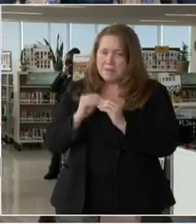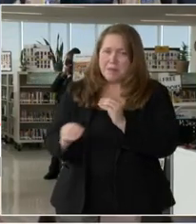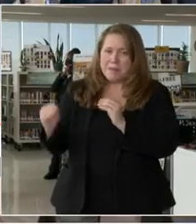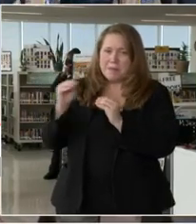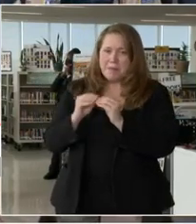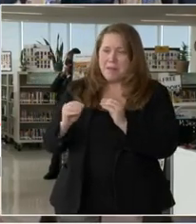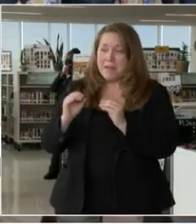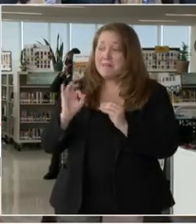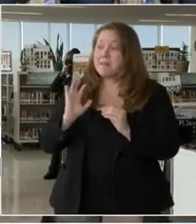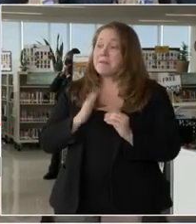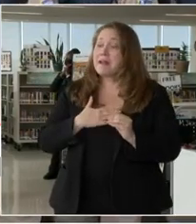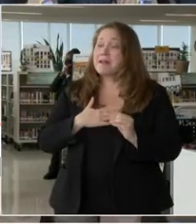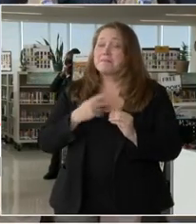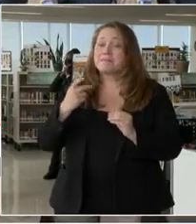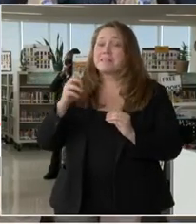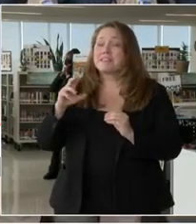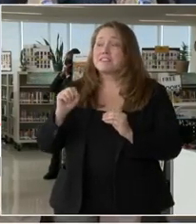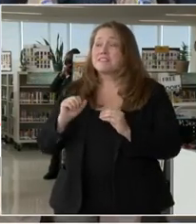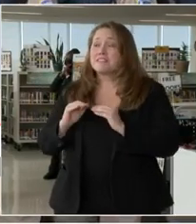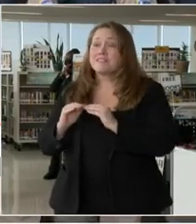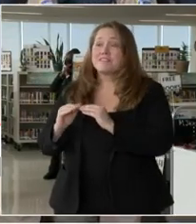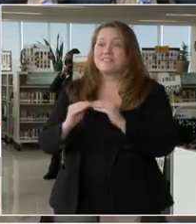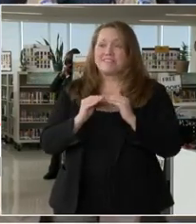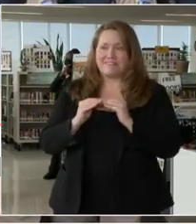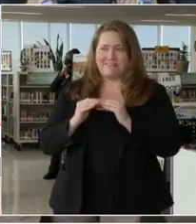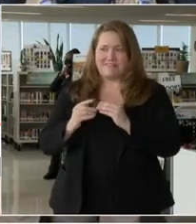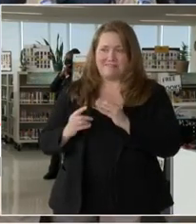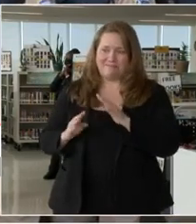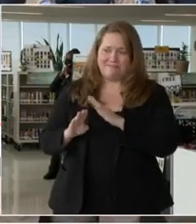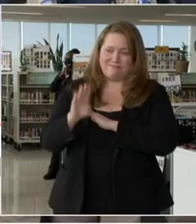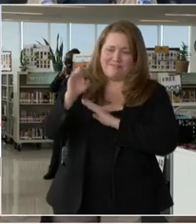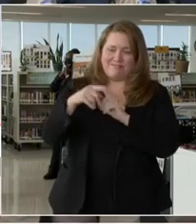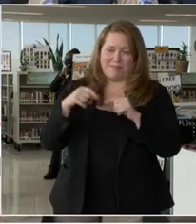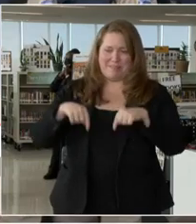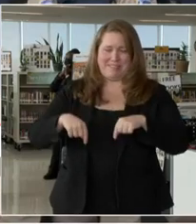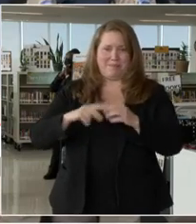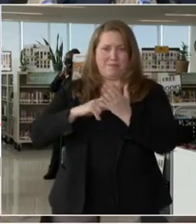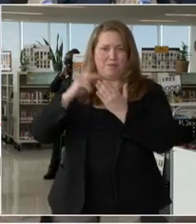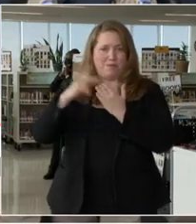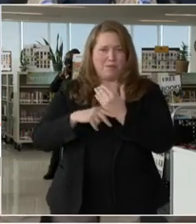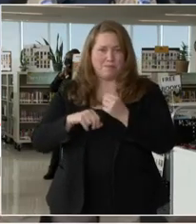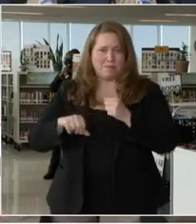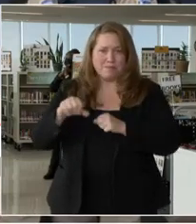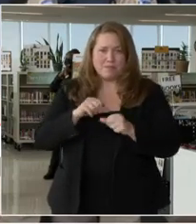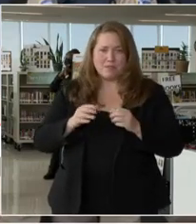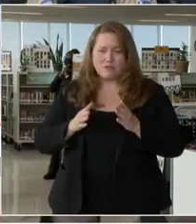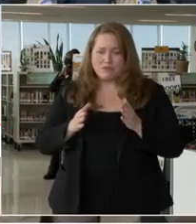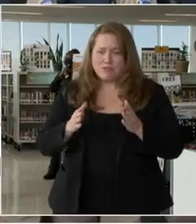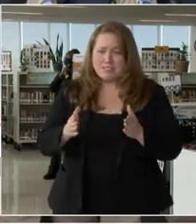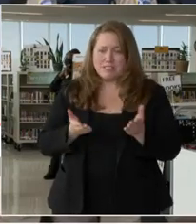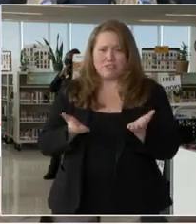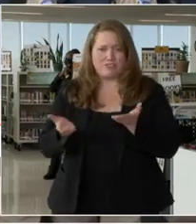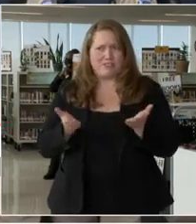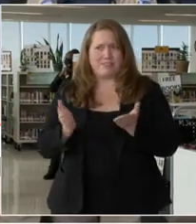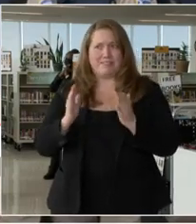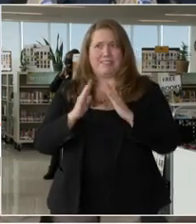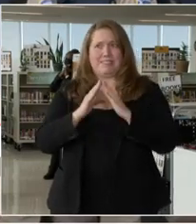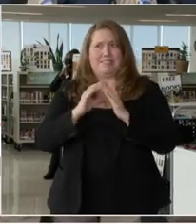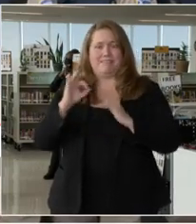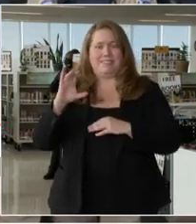program with me and hopefully work alongside one another on the streets of DC one day. We are the